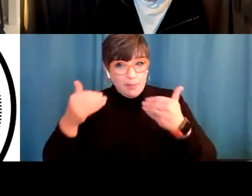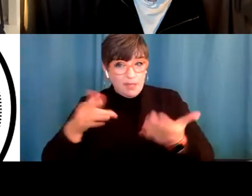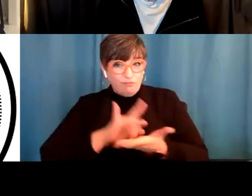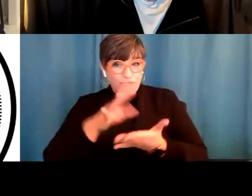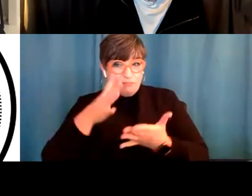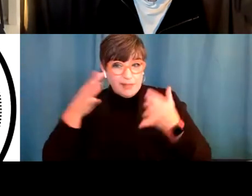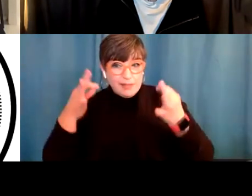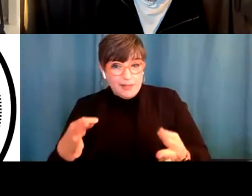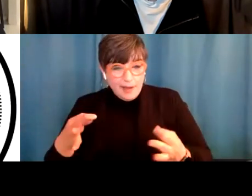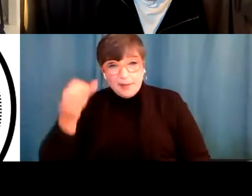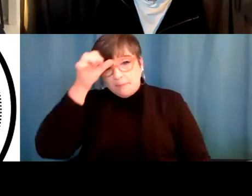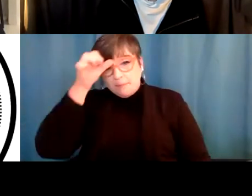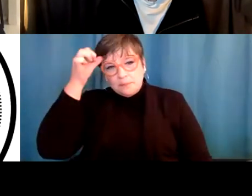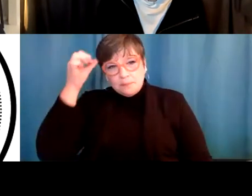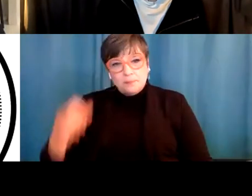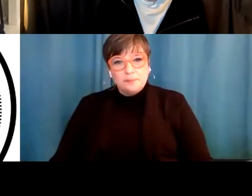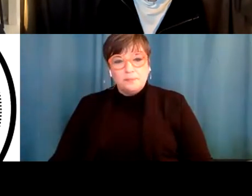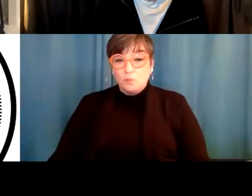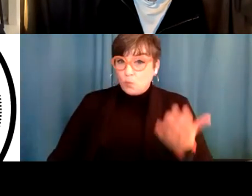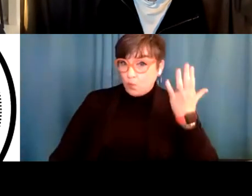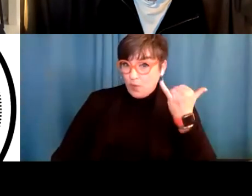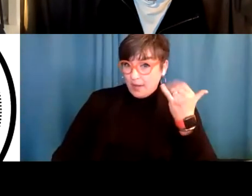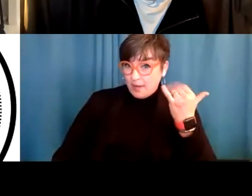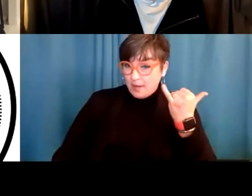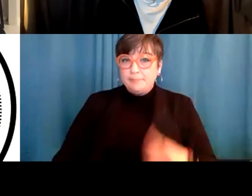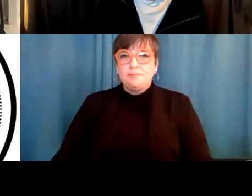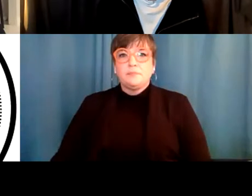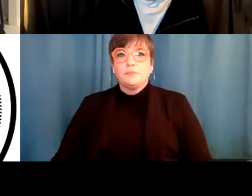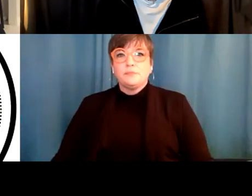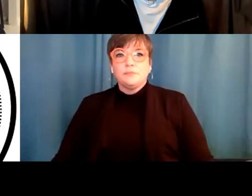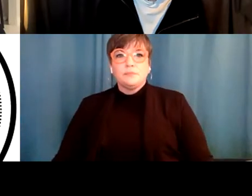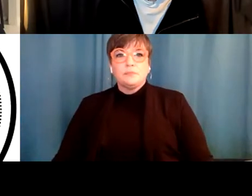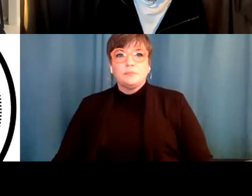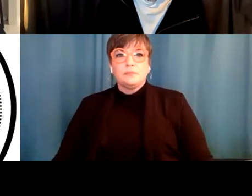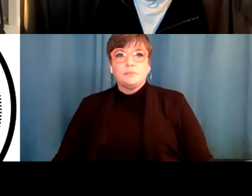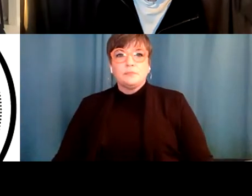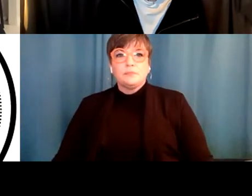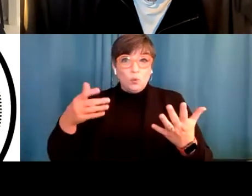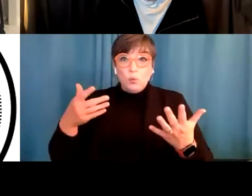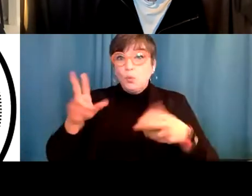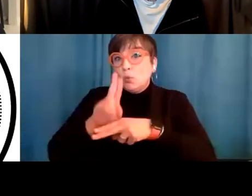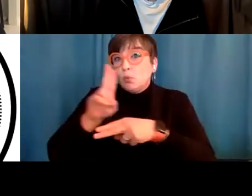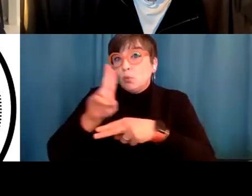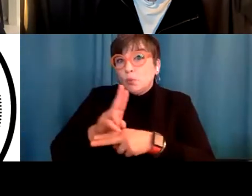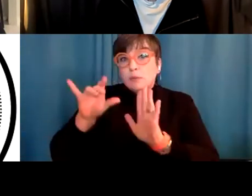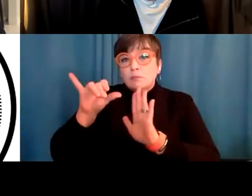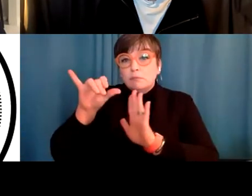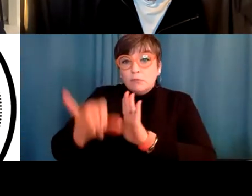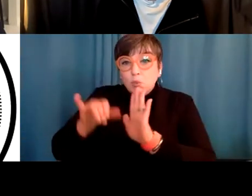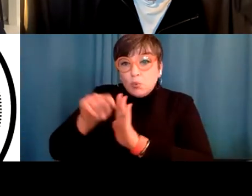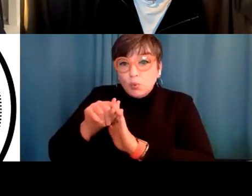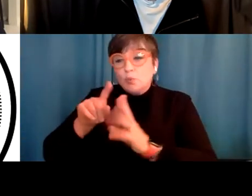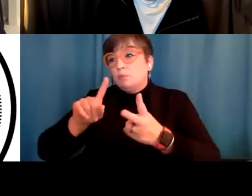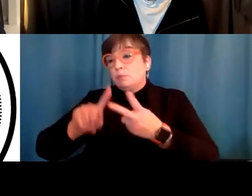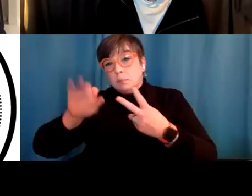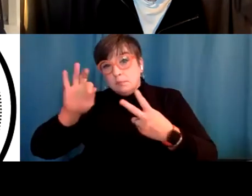why. That when you have a platform the size of YouTube or the size of Facebook or even Twitter, which